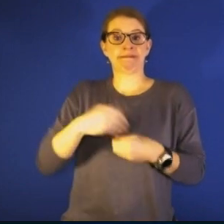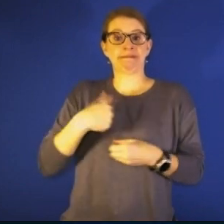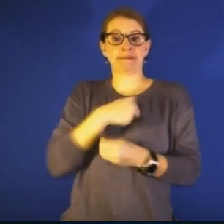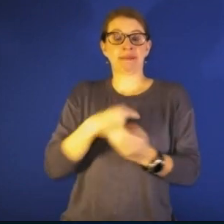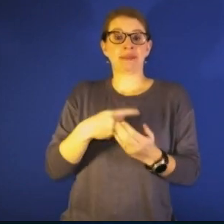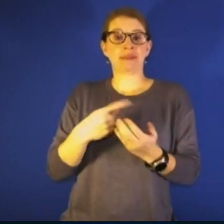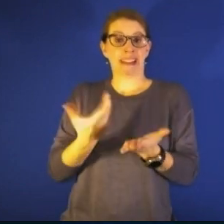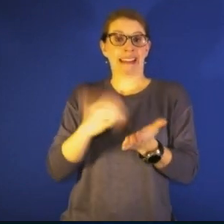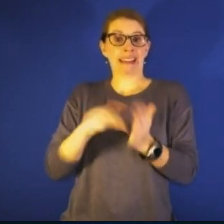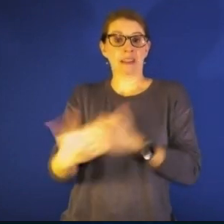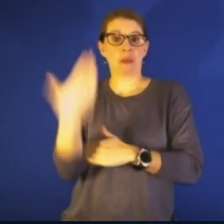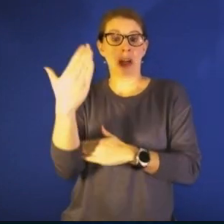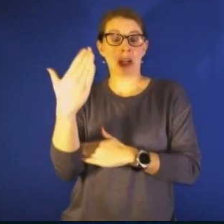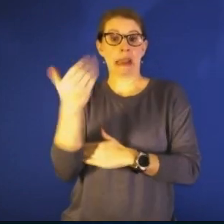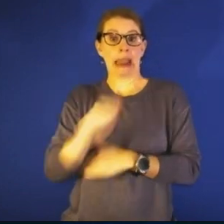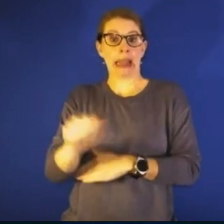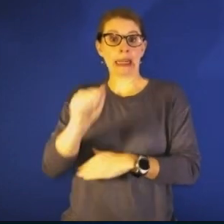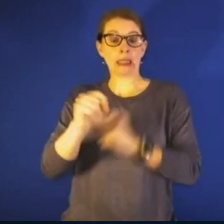reporter questions on the line.